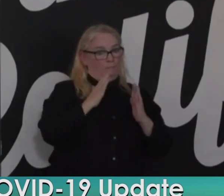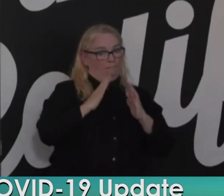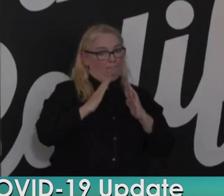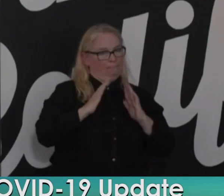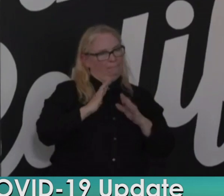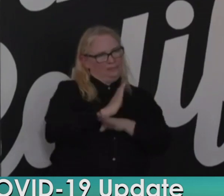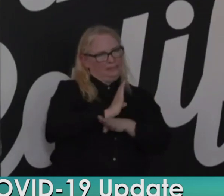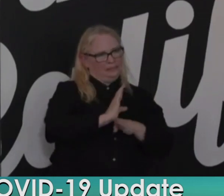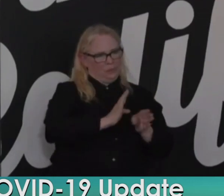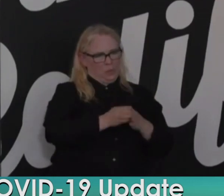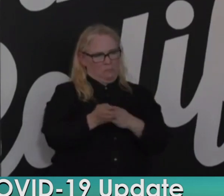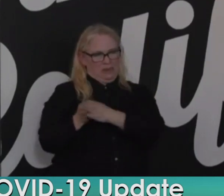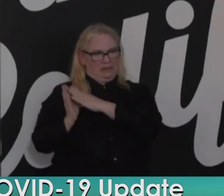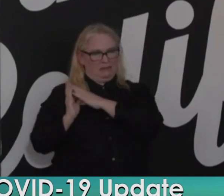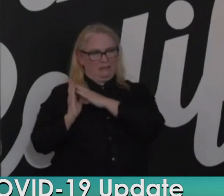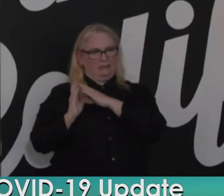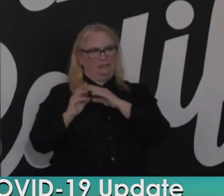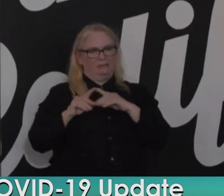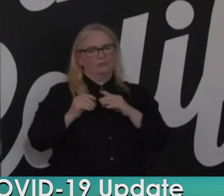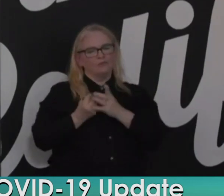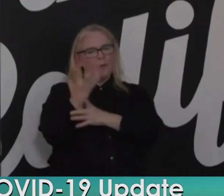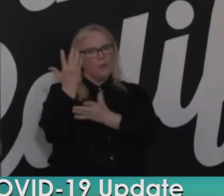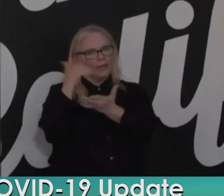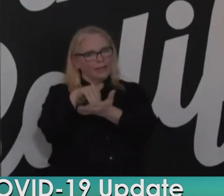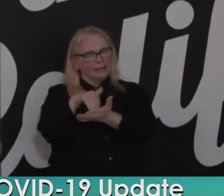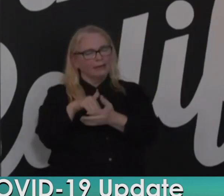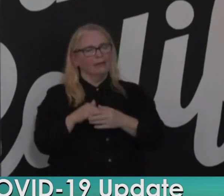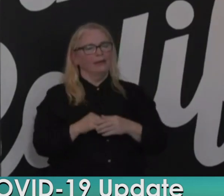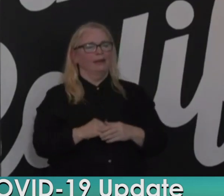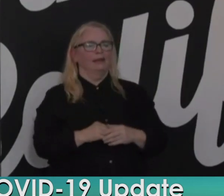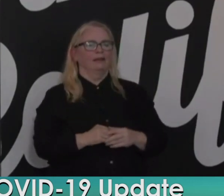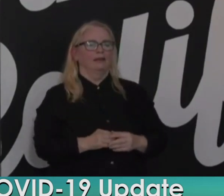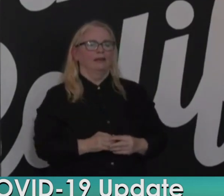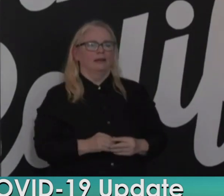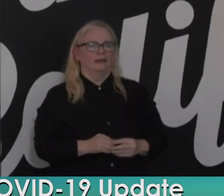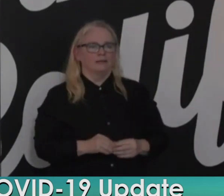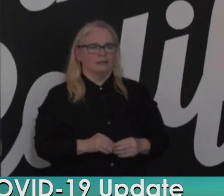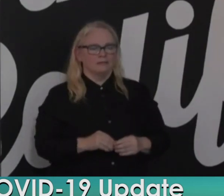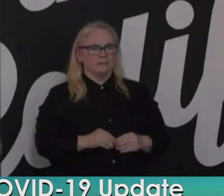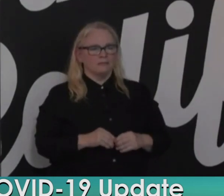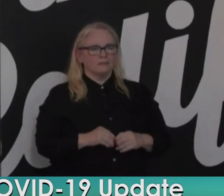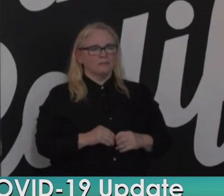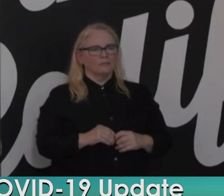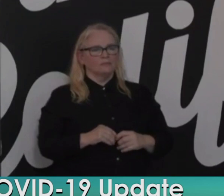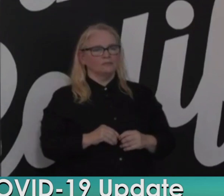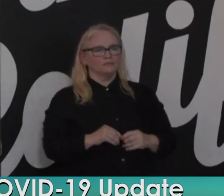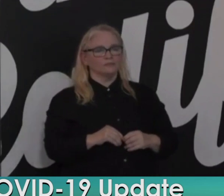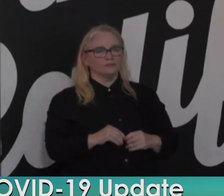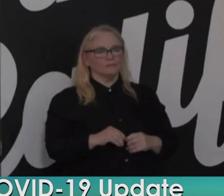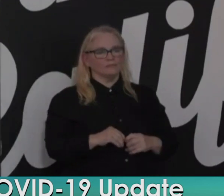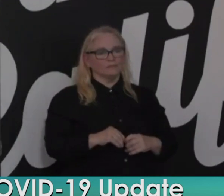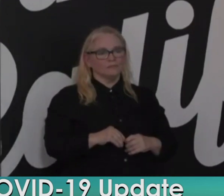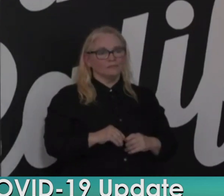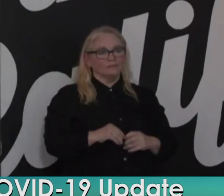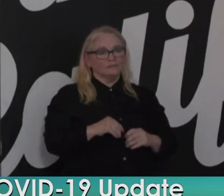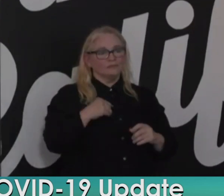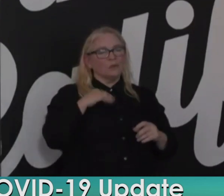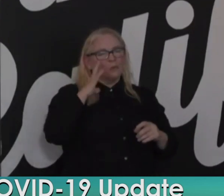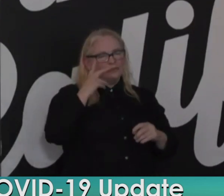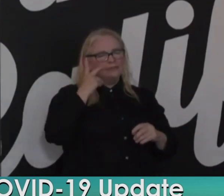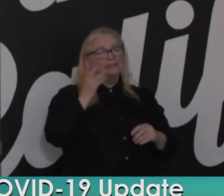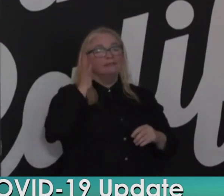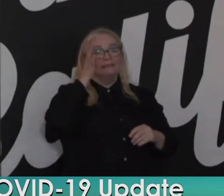grow, and will allow us to see that new day in California again,